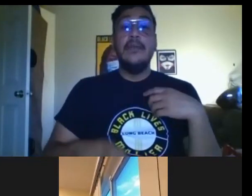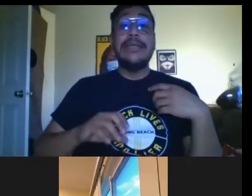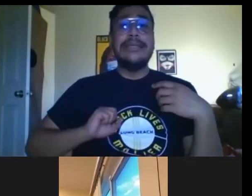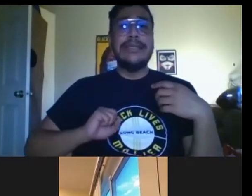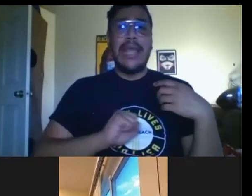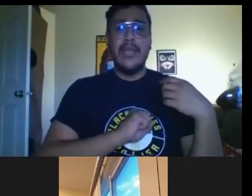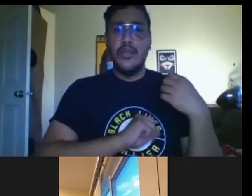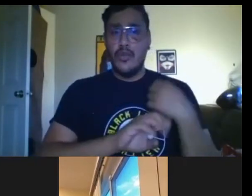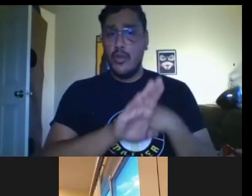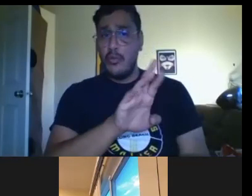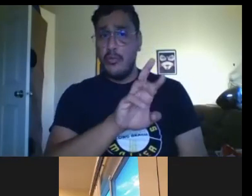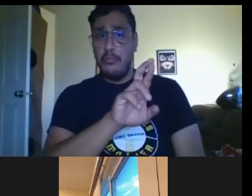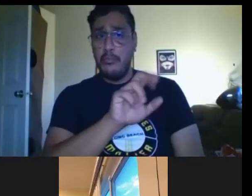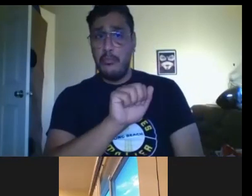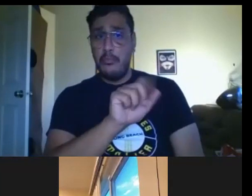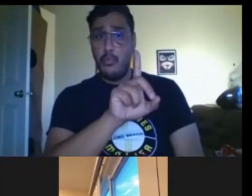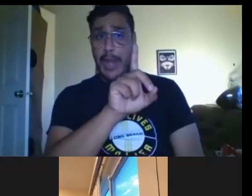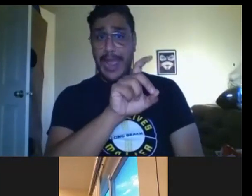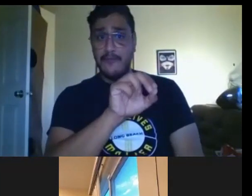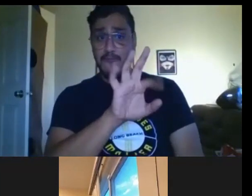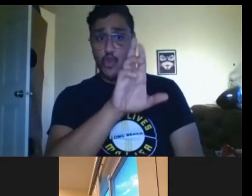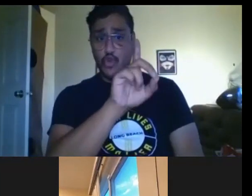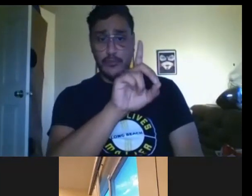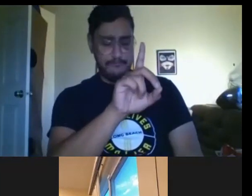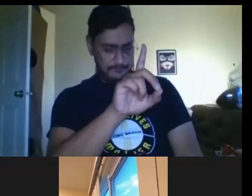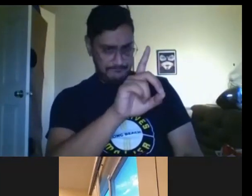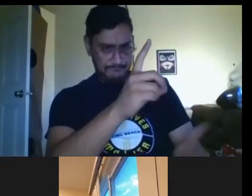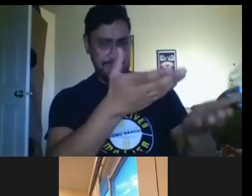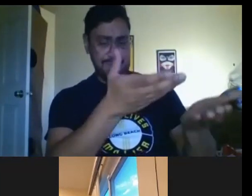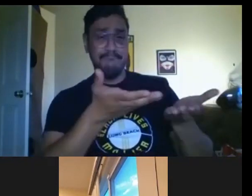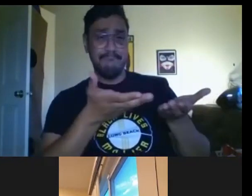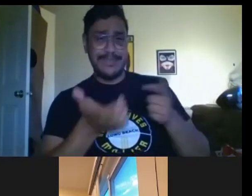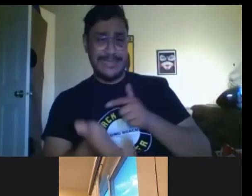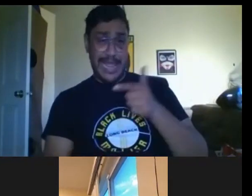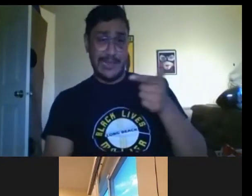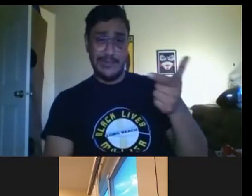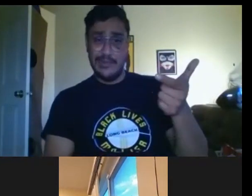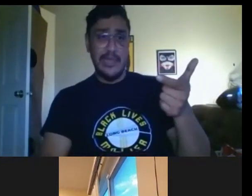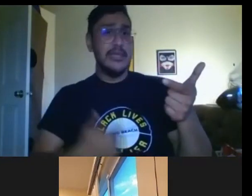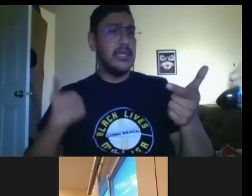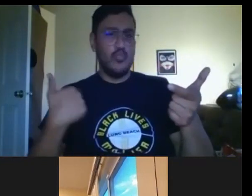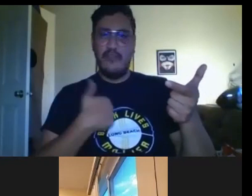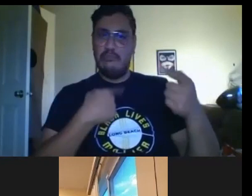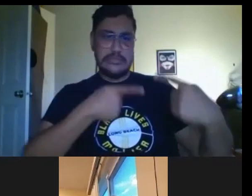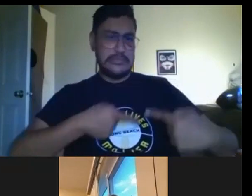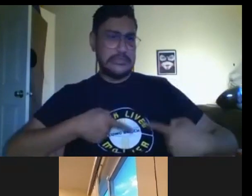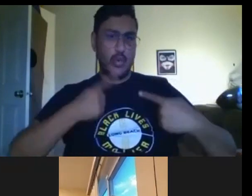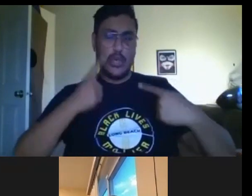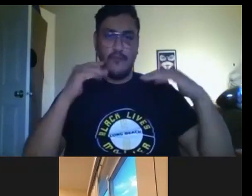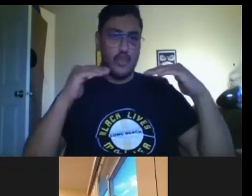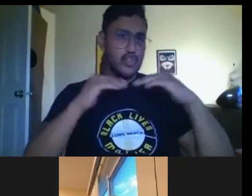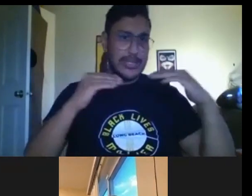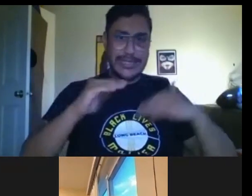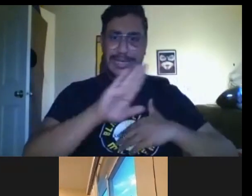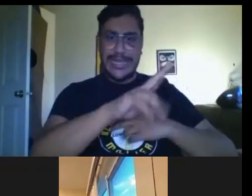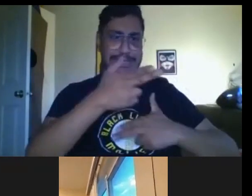love to bring you into this conversation because we've been struggling for justice in the name of Kenneth Ross